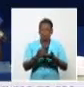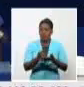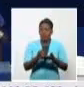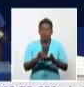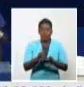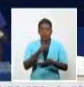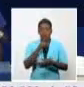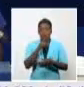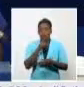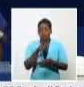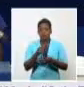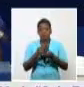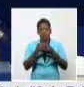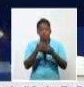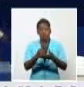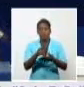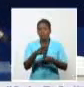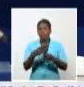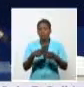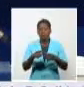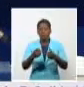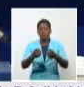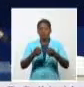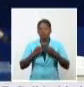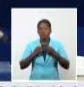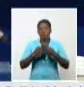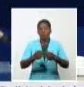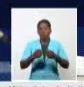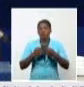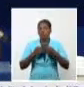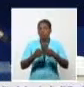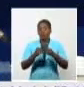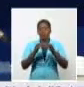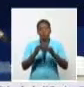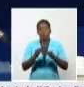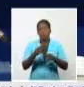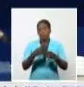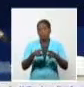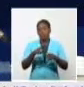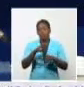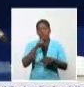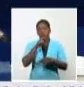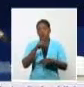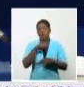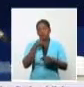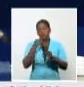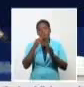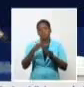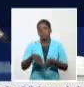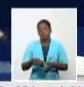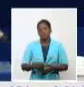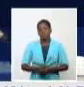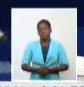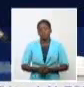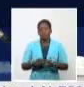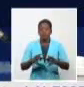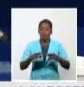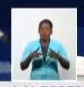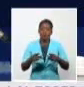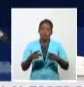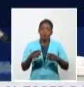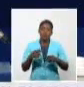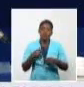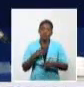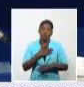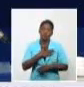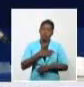by noon yesterday, he made a cardiorespiratory arrest from which it was not possible